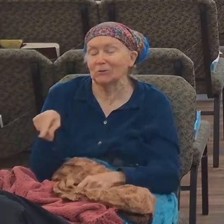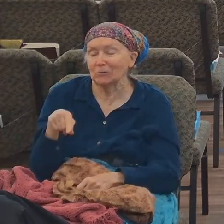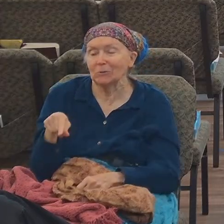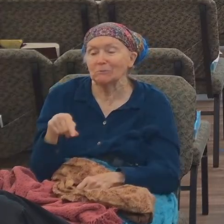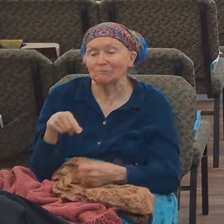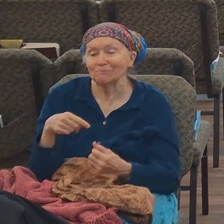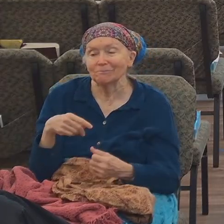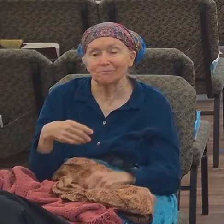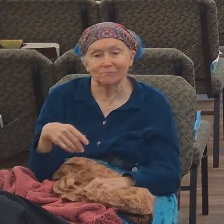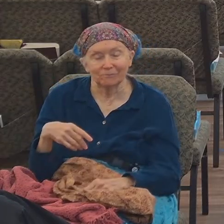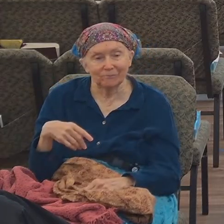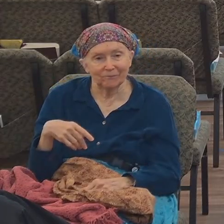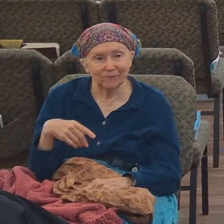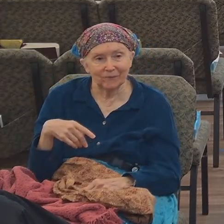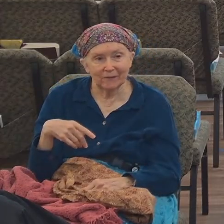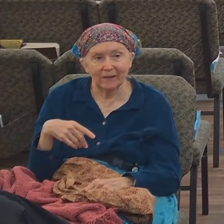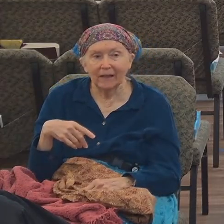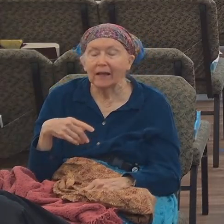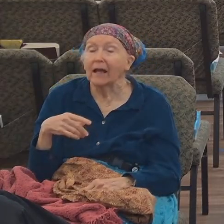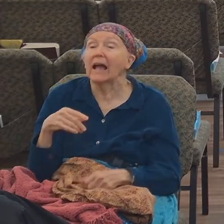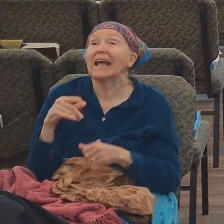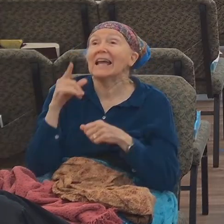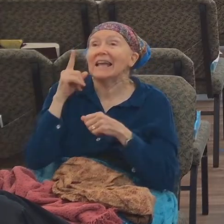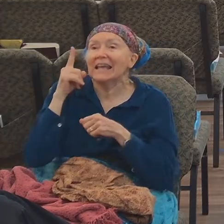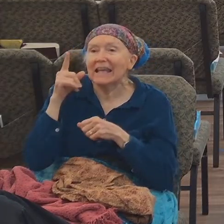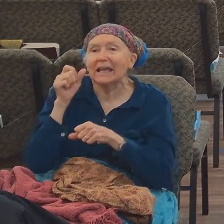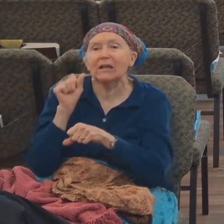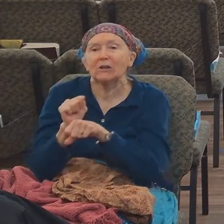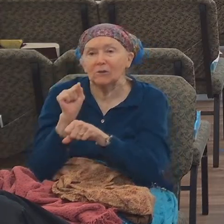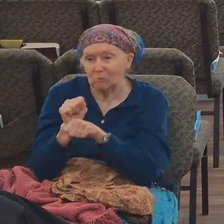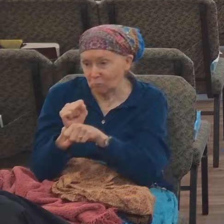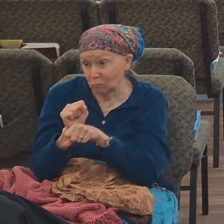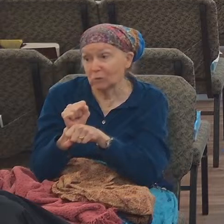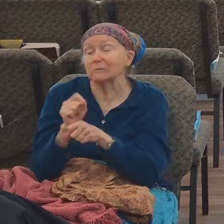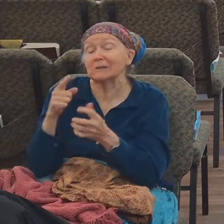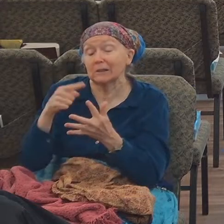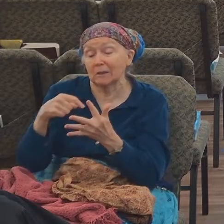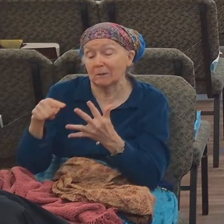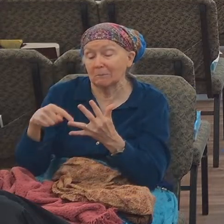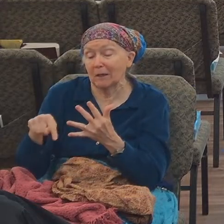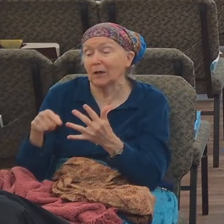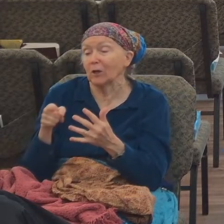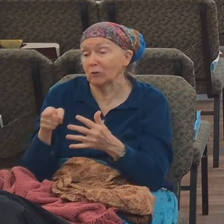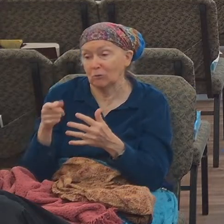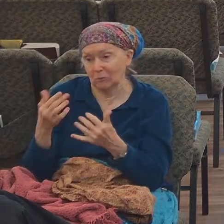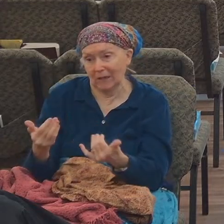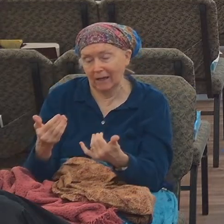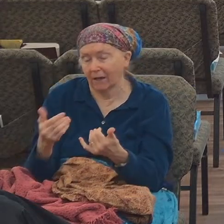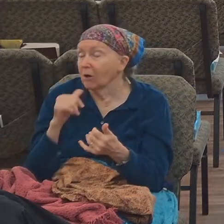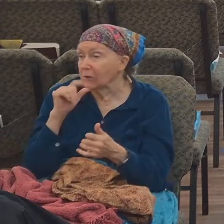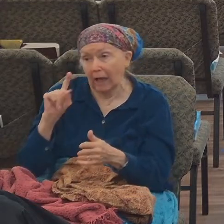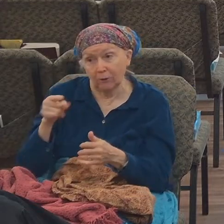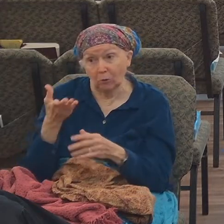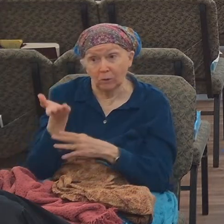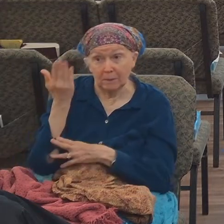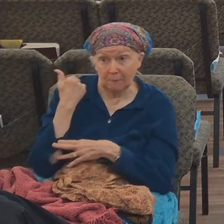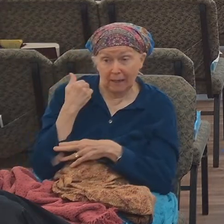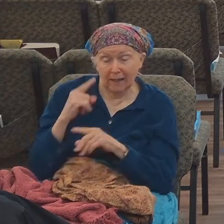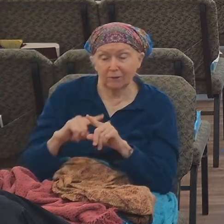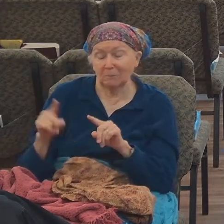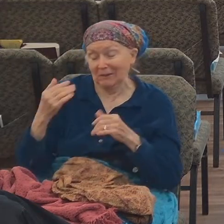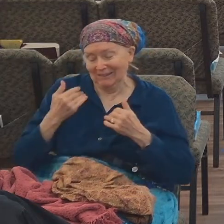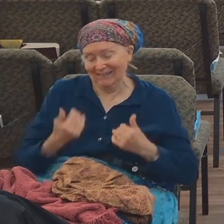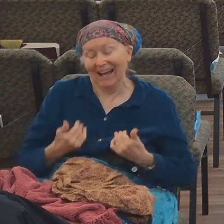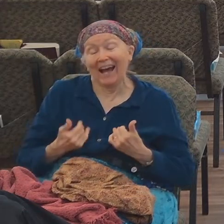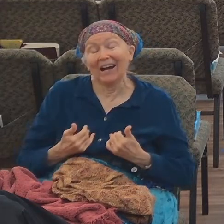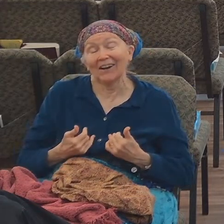Literally, when he says this, which is at work among you, which is not just past, it's current, right? It's the